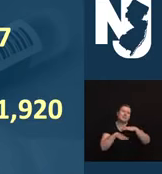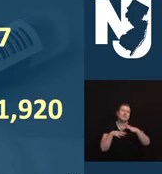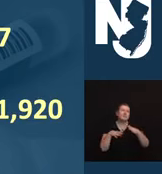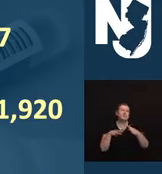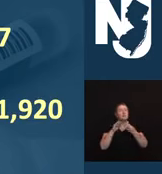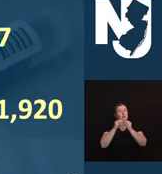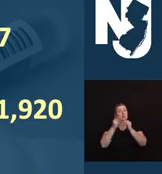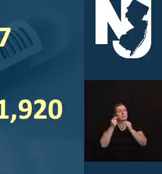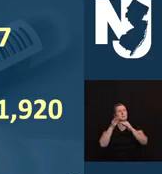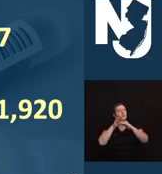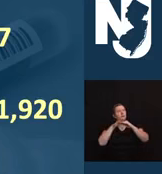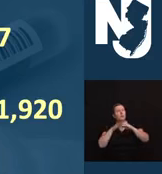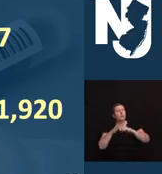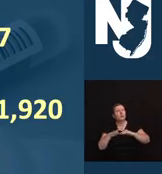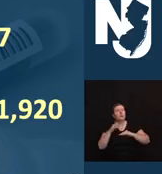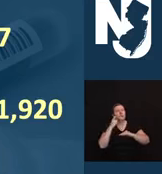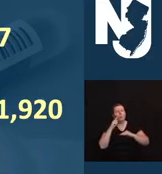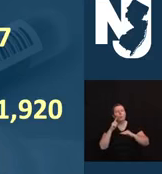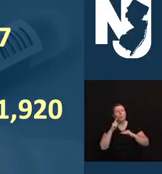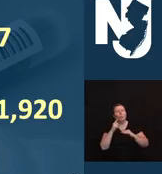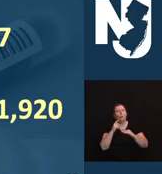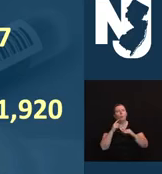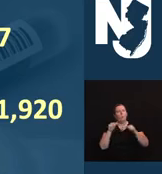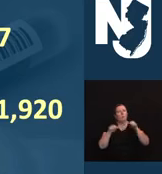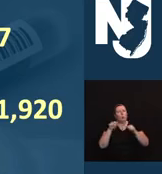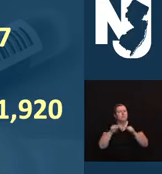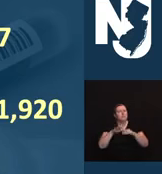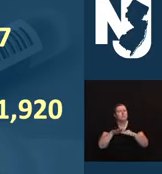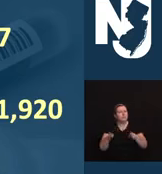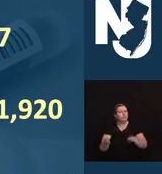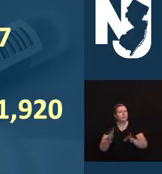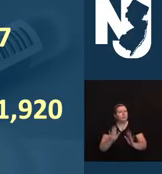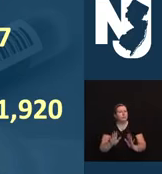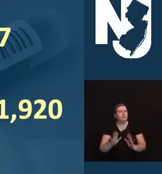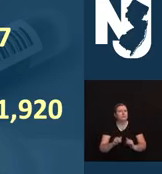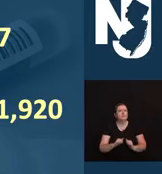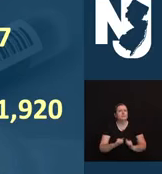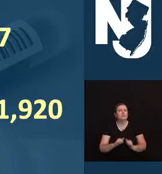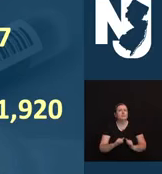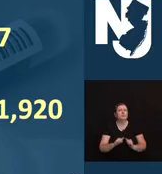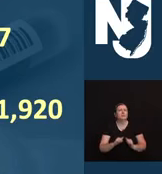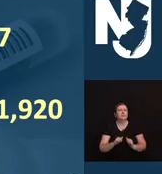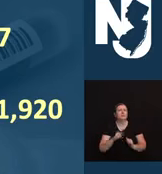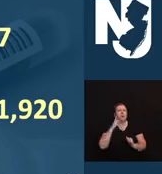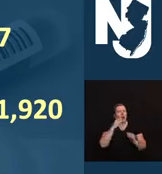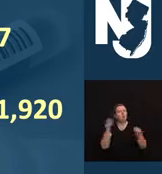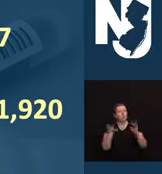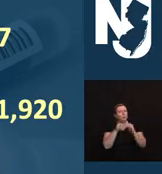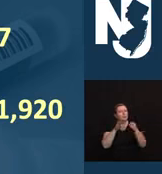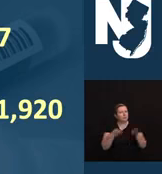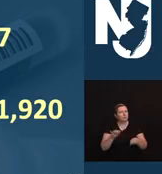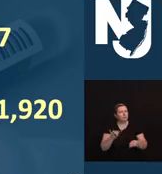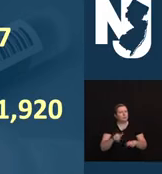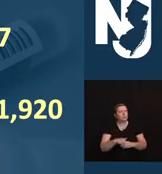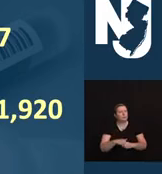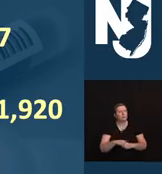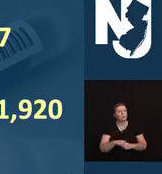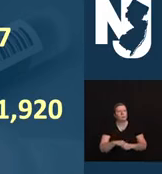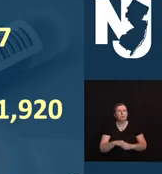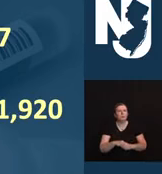far more conservative number than is the reality of exactly who is passing. right now. But in any